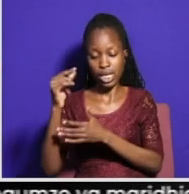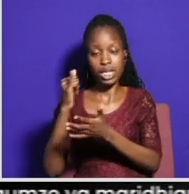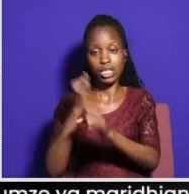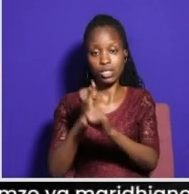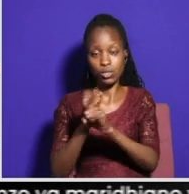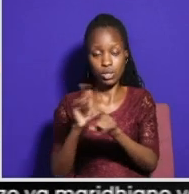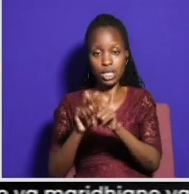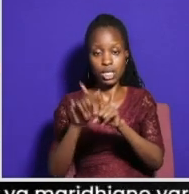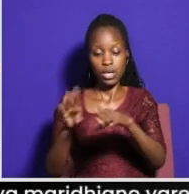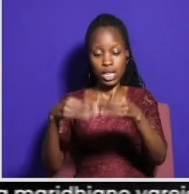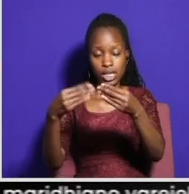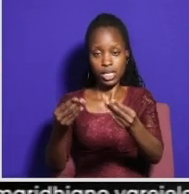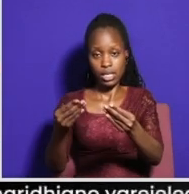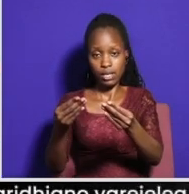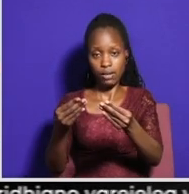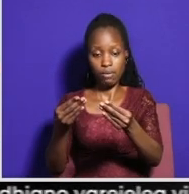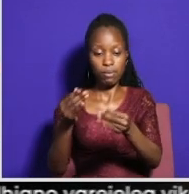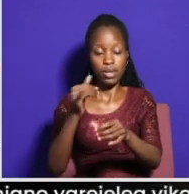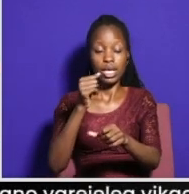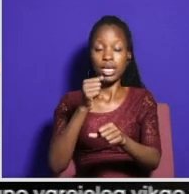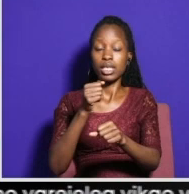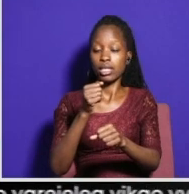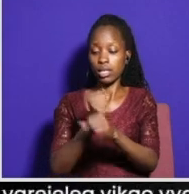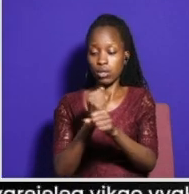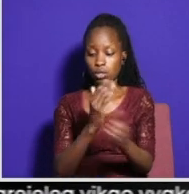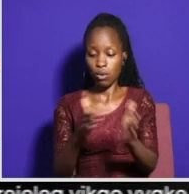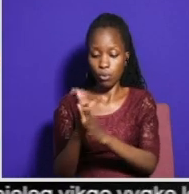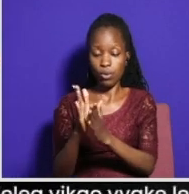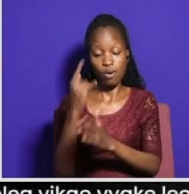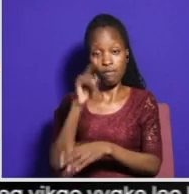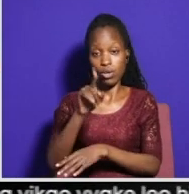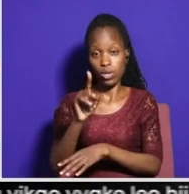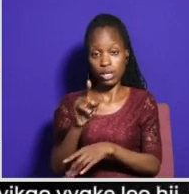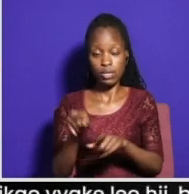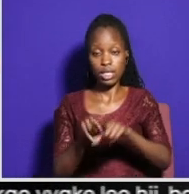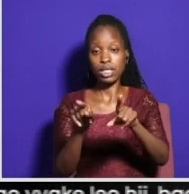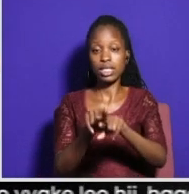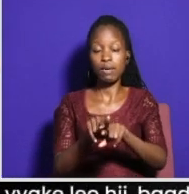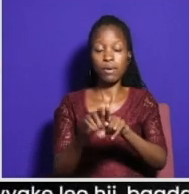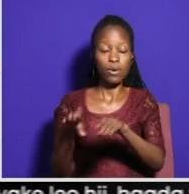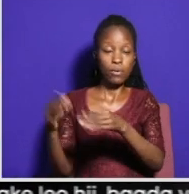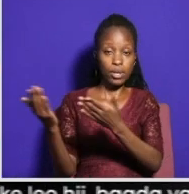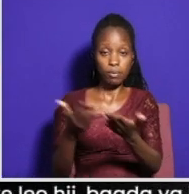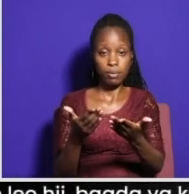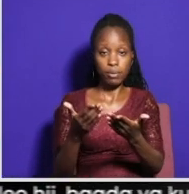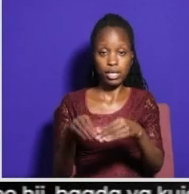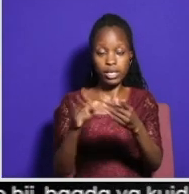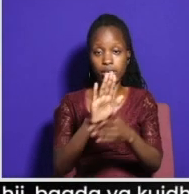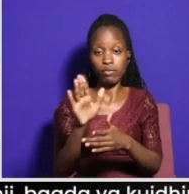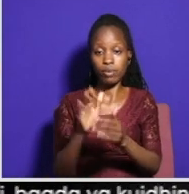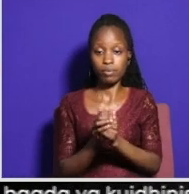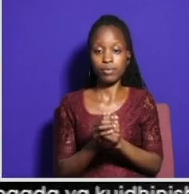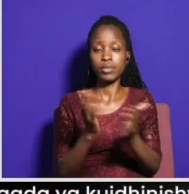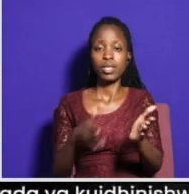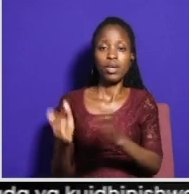only provide the much needed employment opportunities for yourselves, but they will also give you an outlet